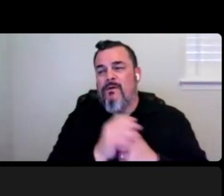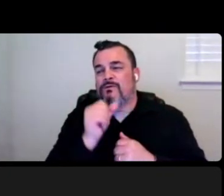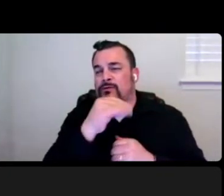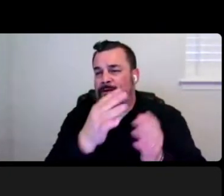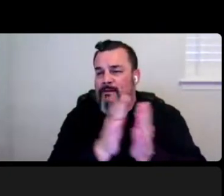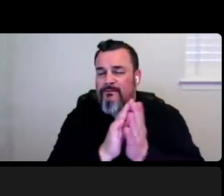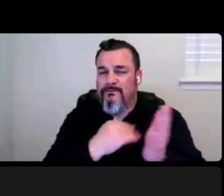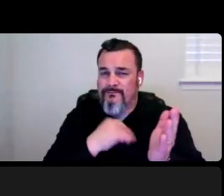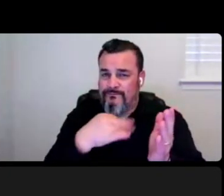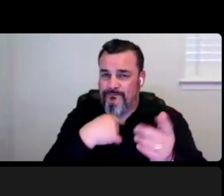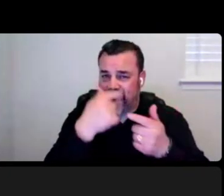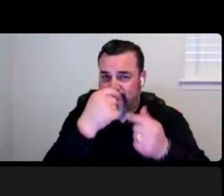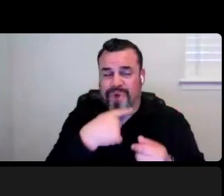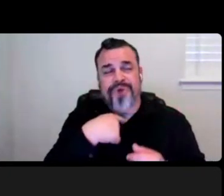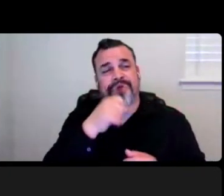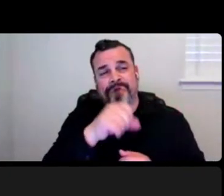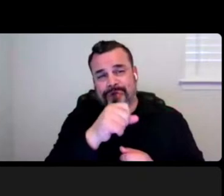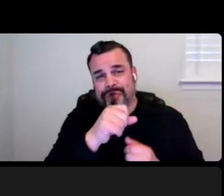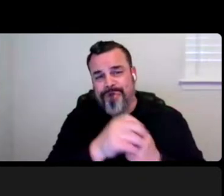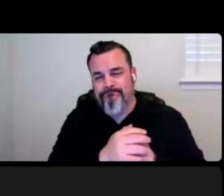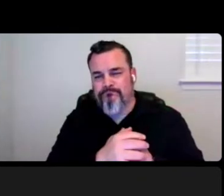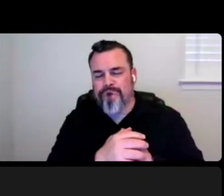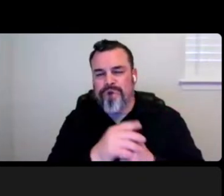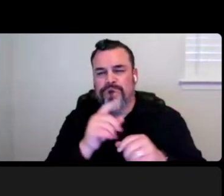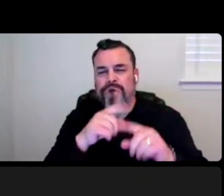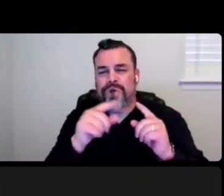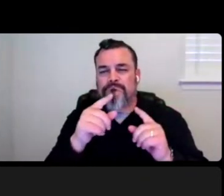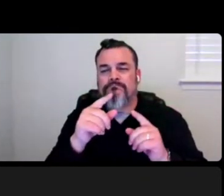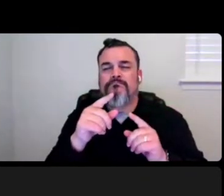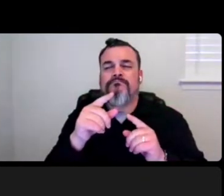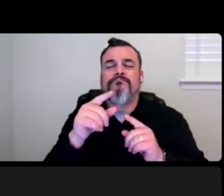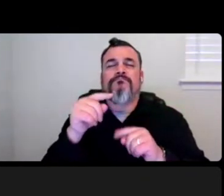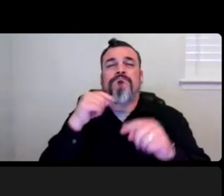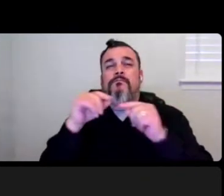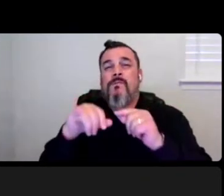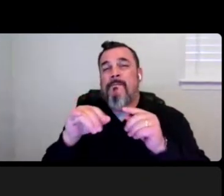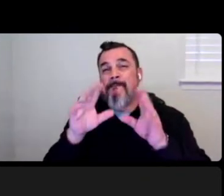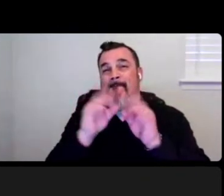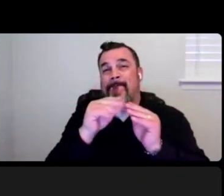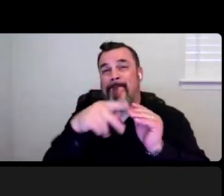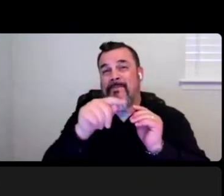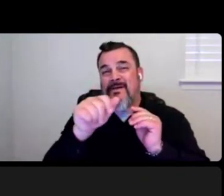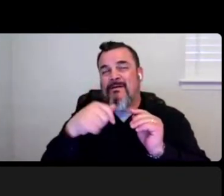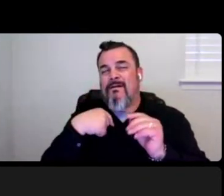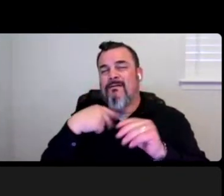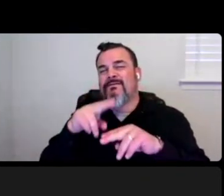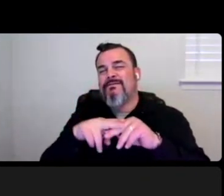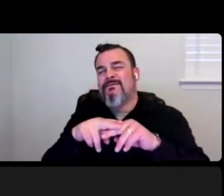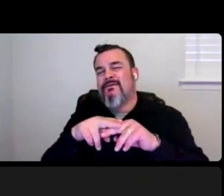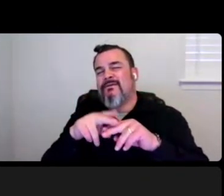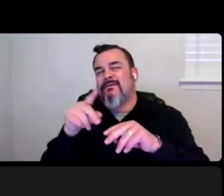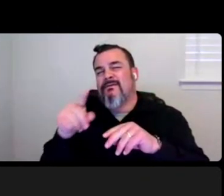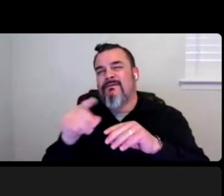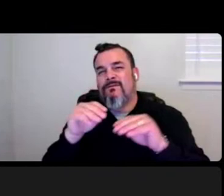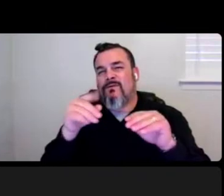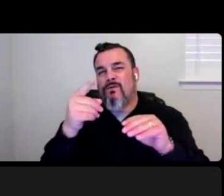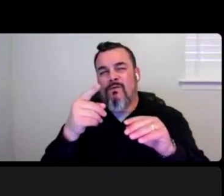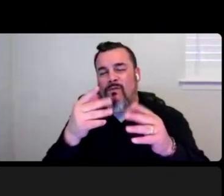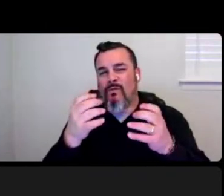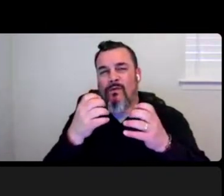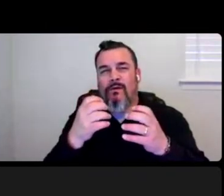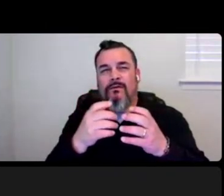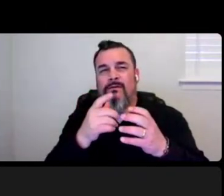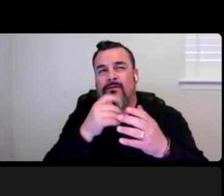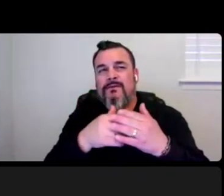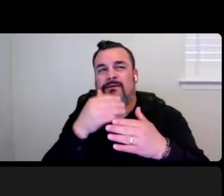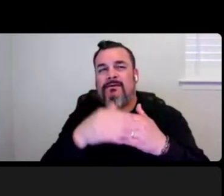asked us if we were interested, and we said yes. But going back to the meeting, the PTA meeting, so I was sitting there, and no one wanted to become the next